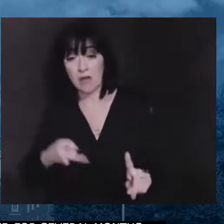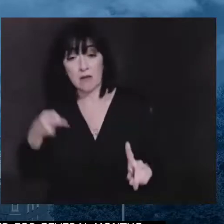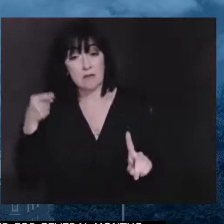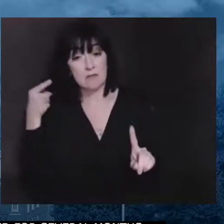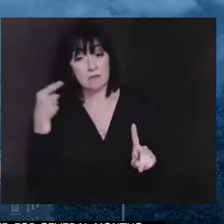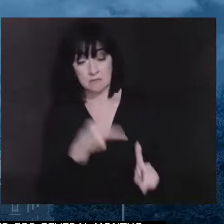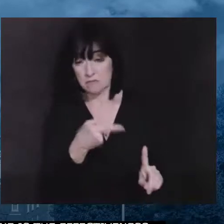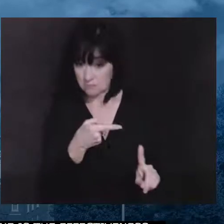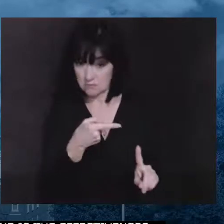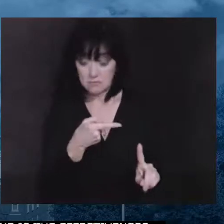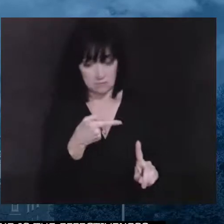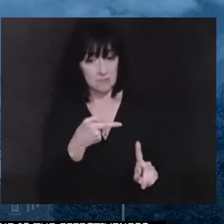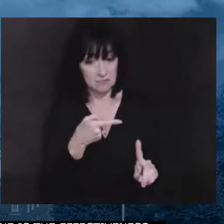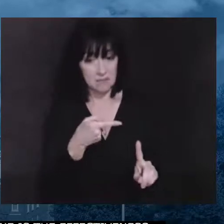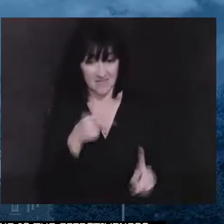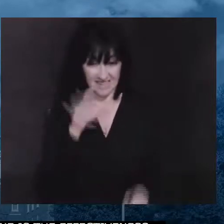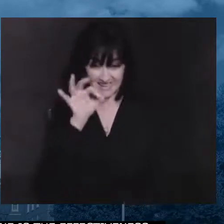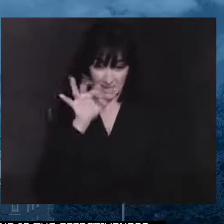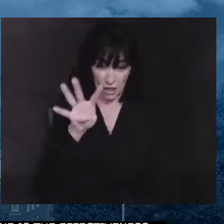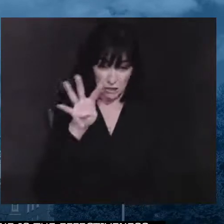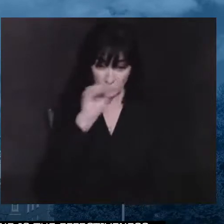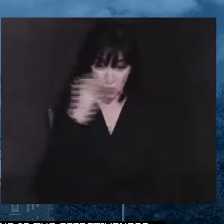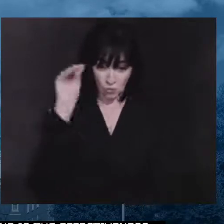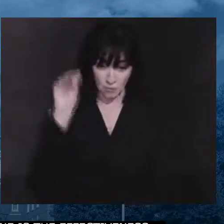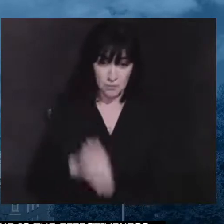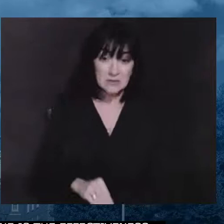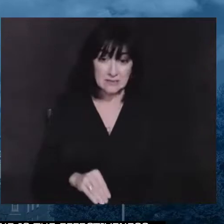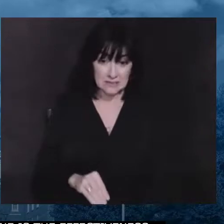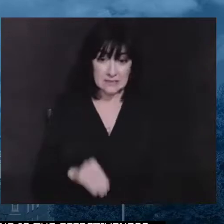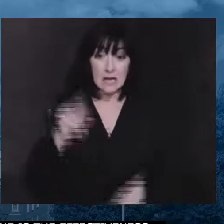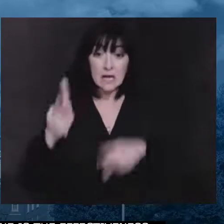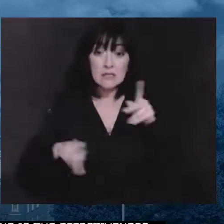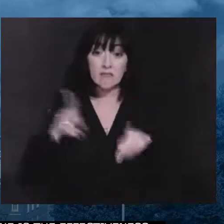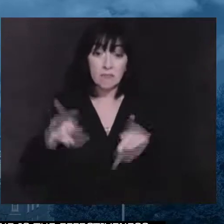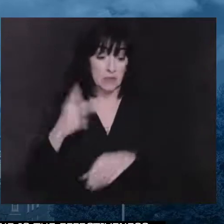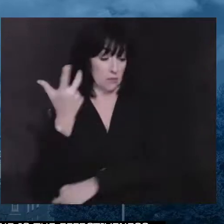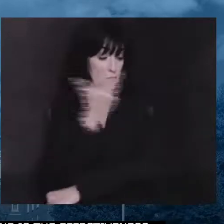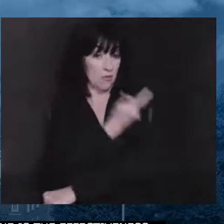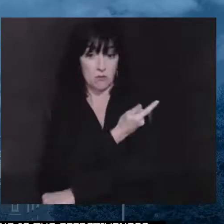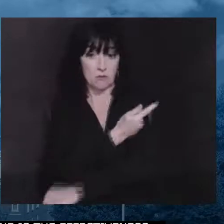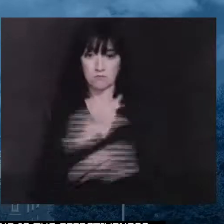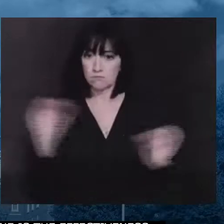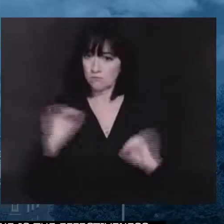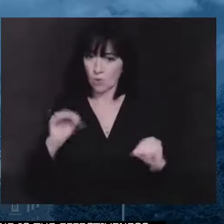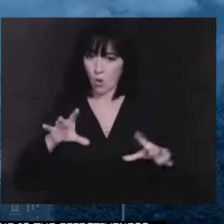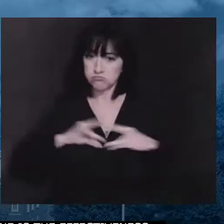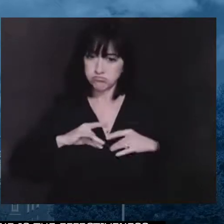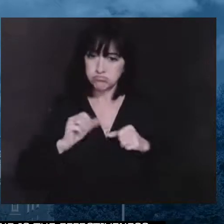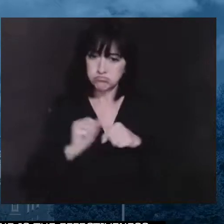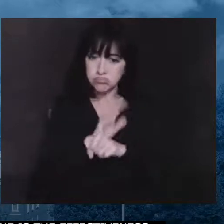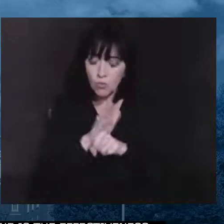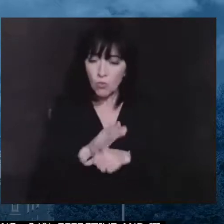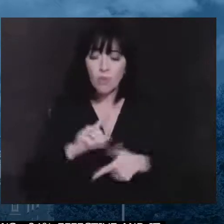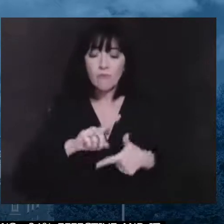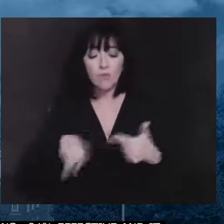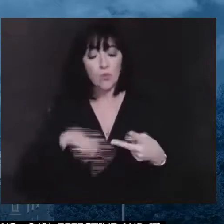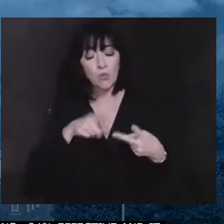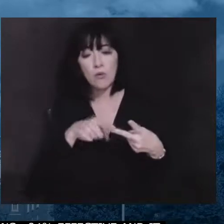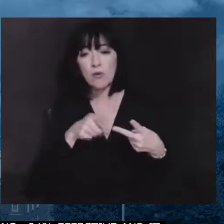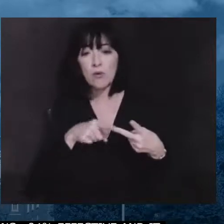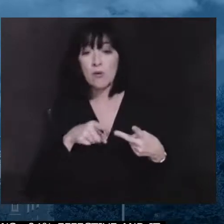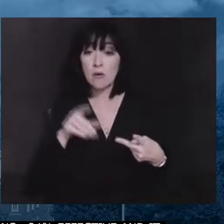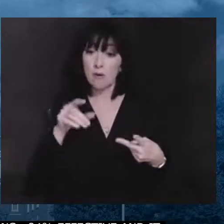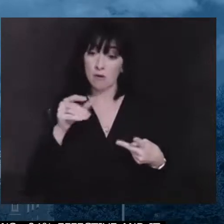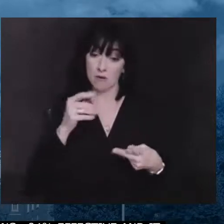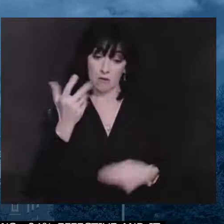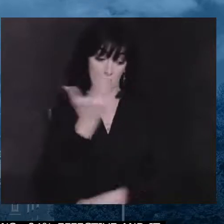our expectations, 94% effective, and it's safe. It is well tolerated. So I